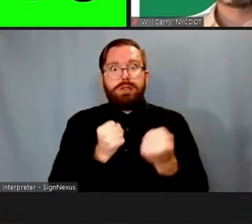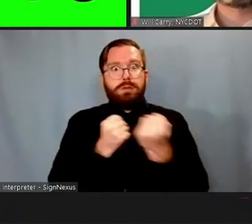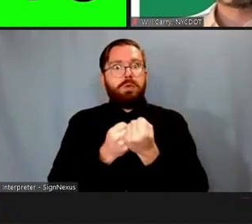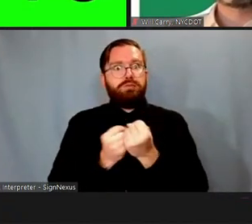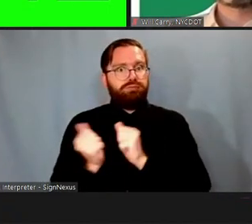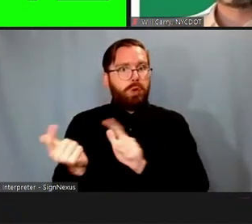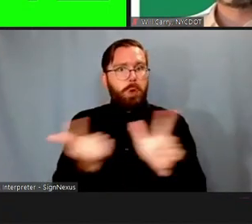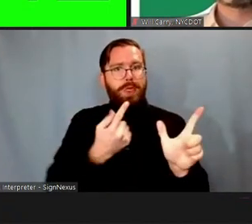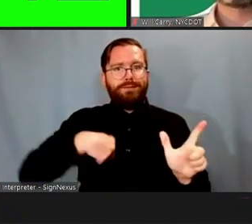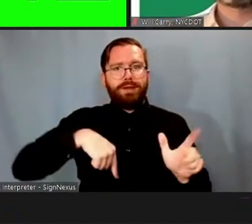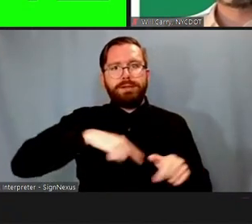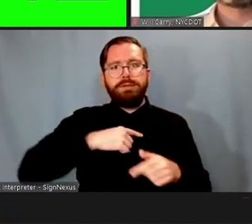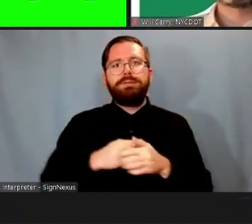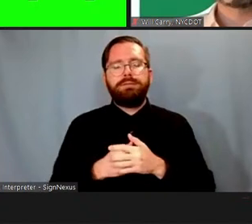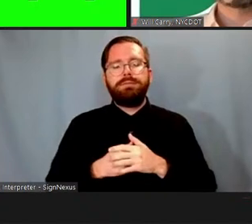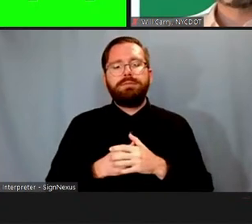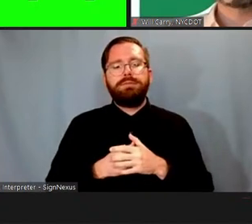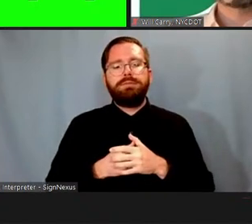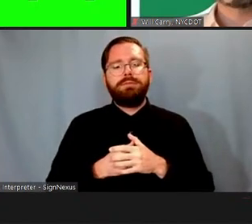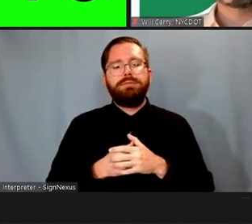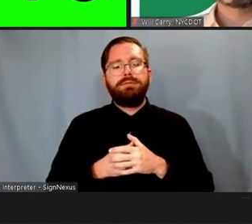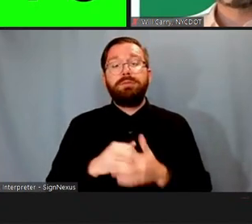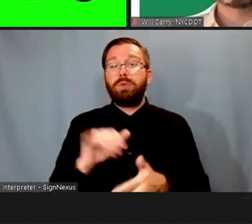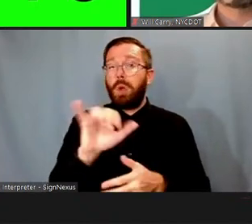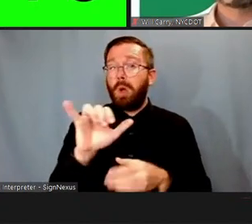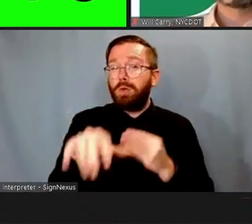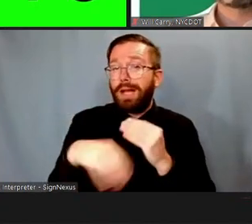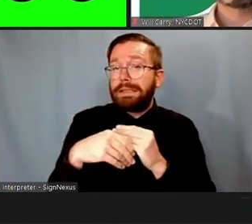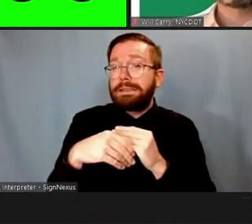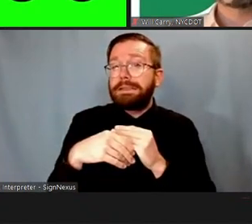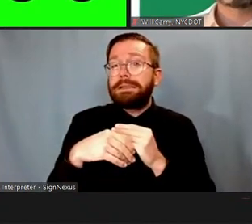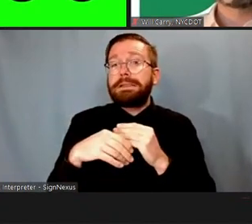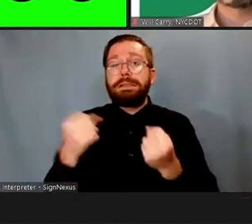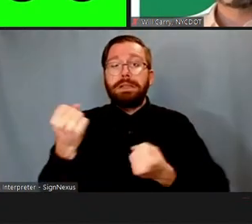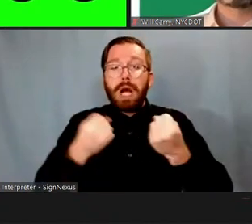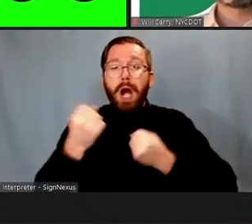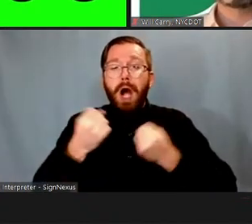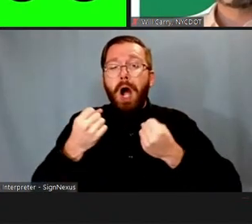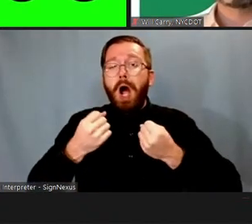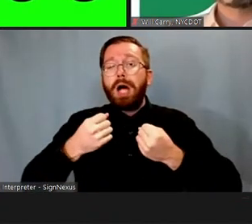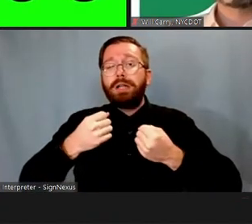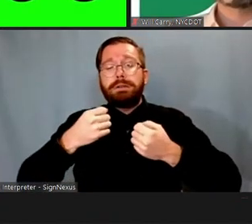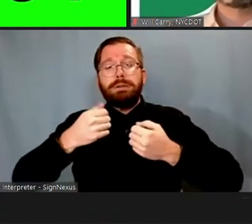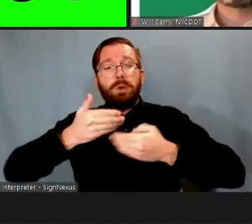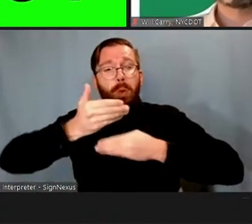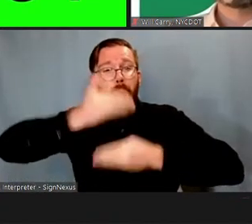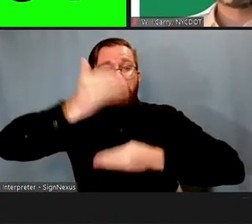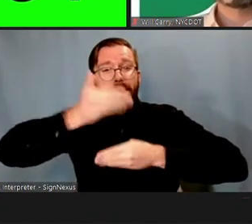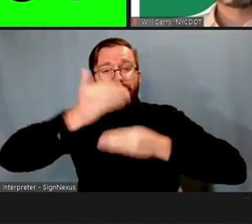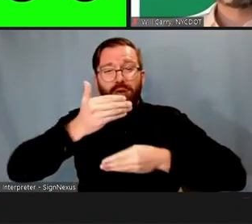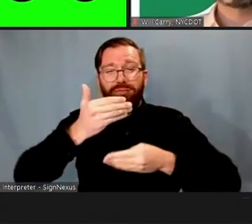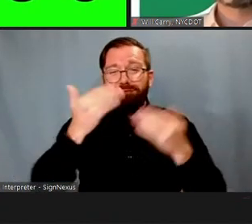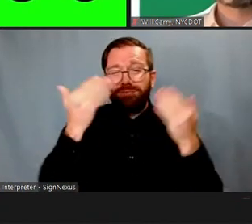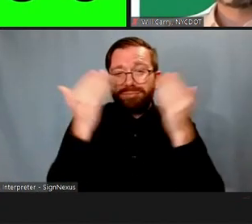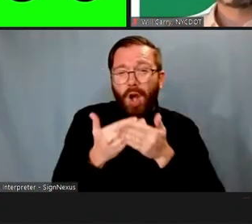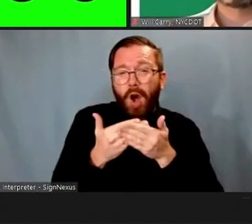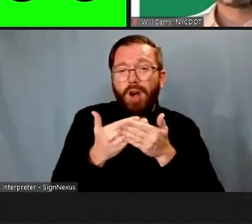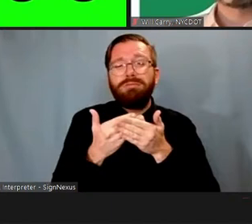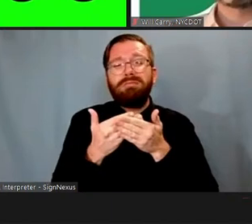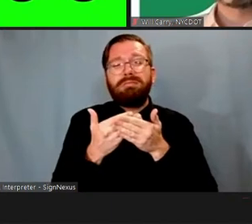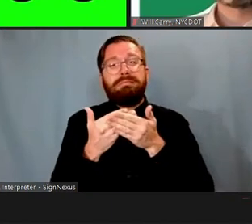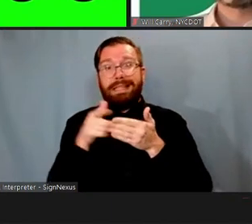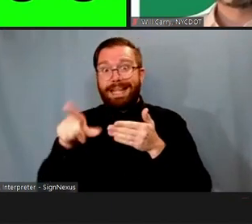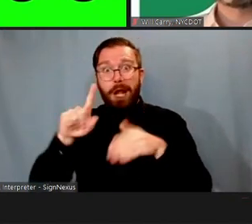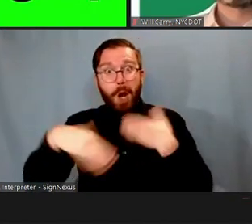also i don't think the loud tinted cars on our streets are all driving to their doctor's office cars are